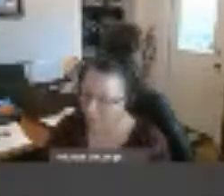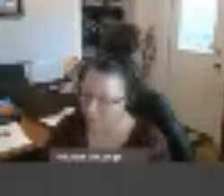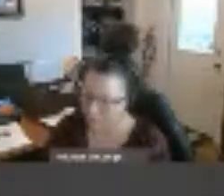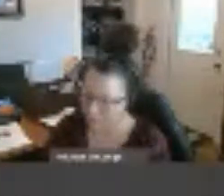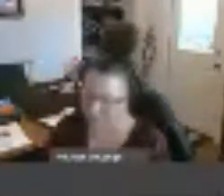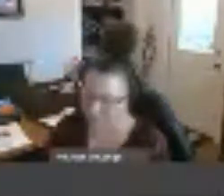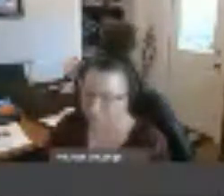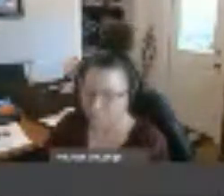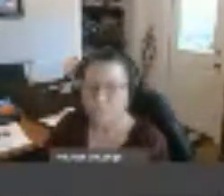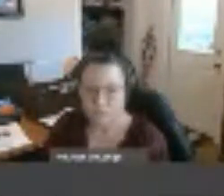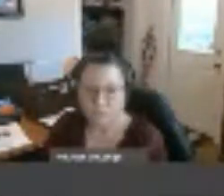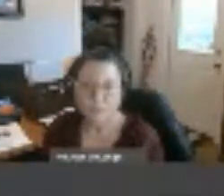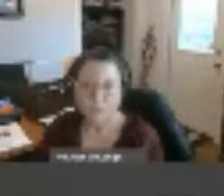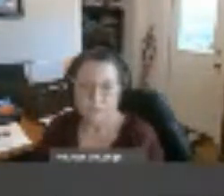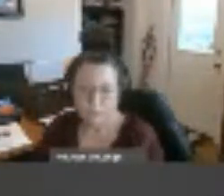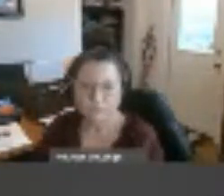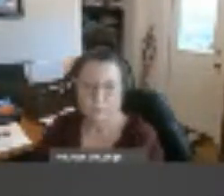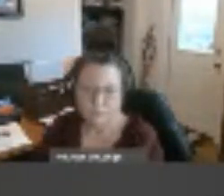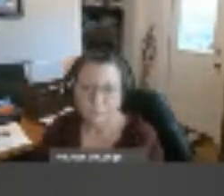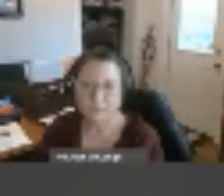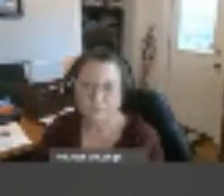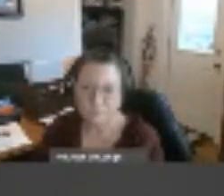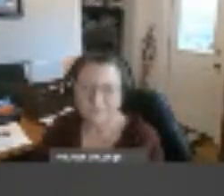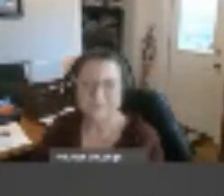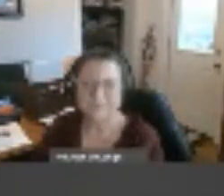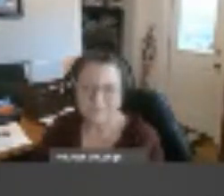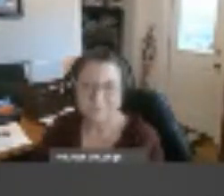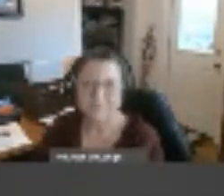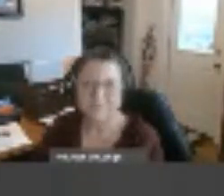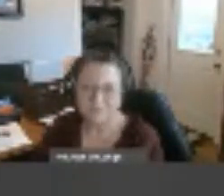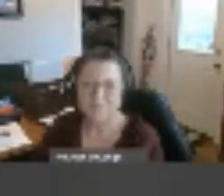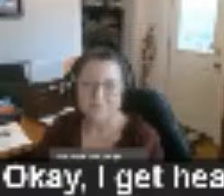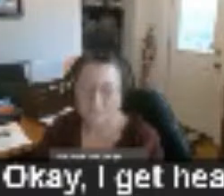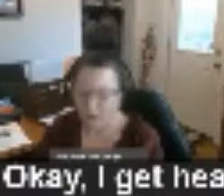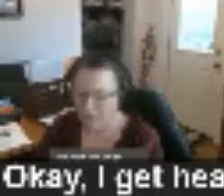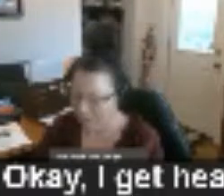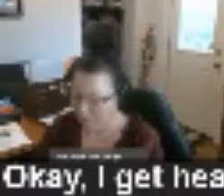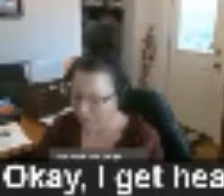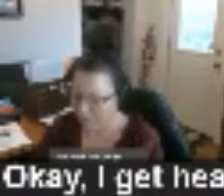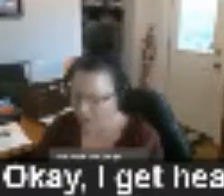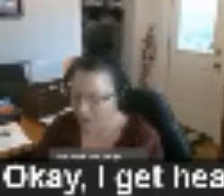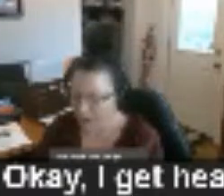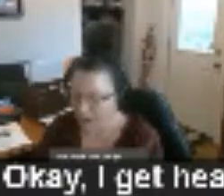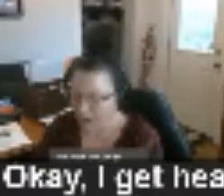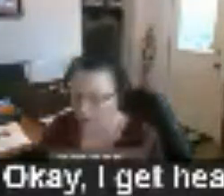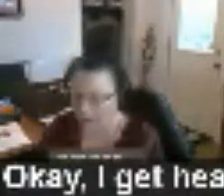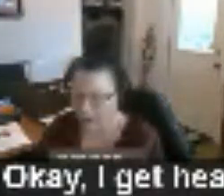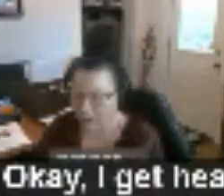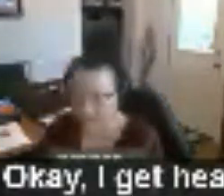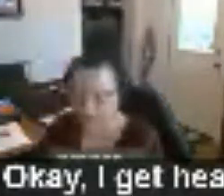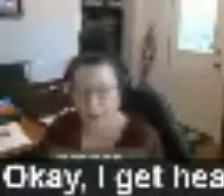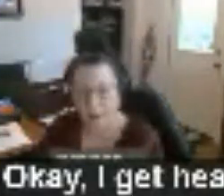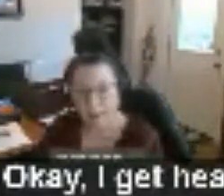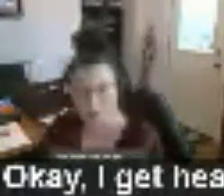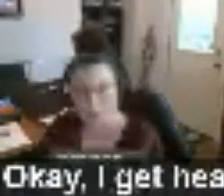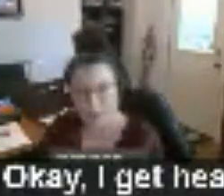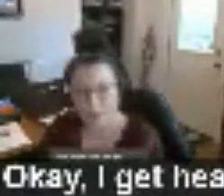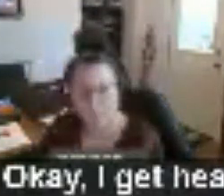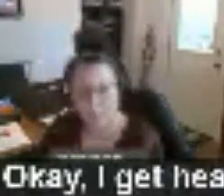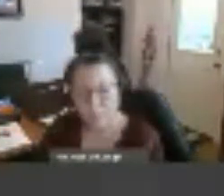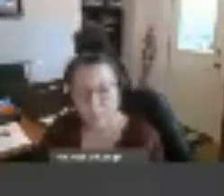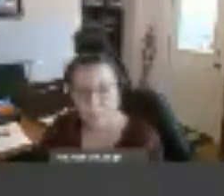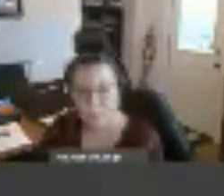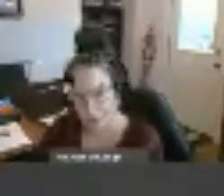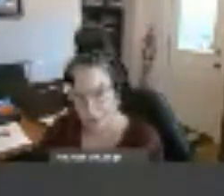and or even like a related feeling I haven't heard. Okay. I get headaches when I'm at